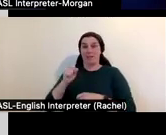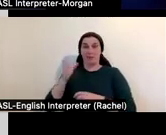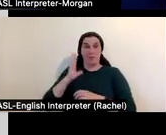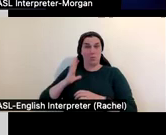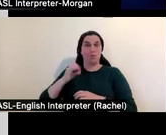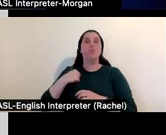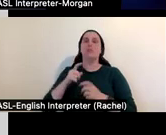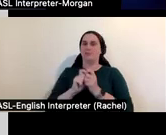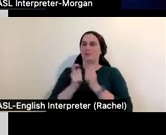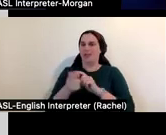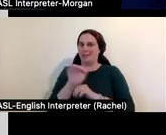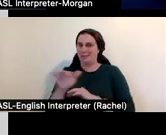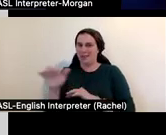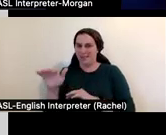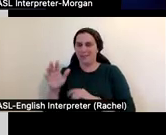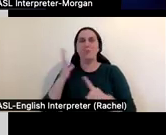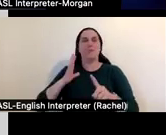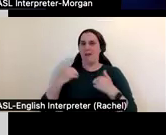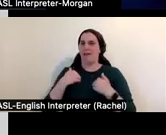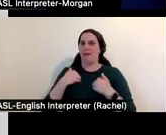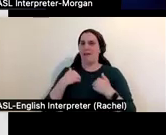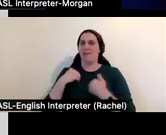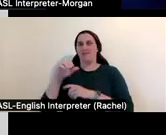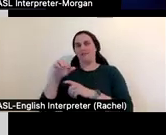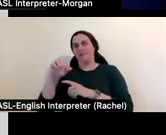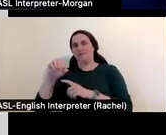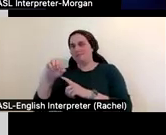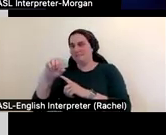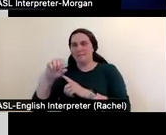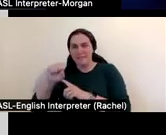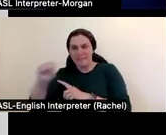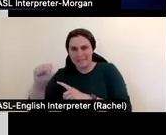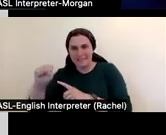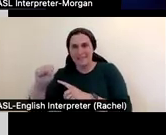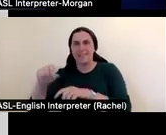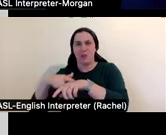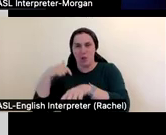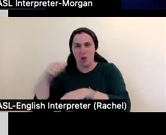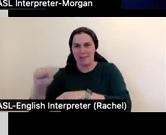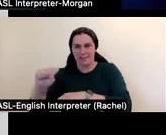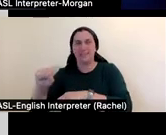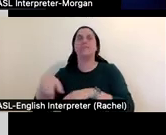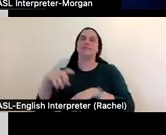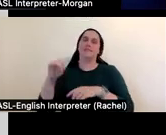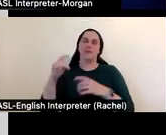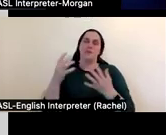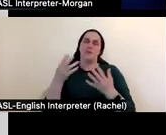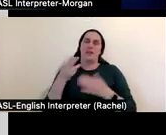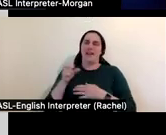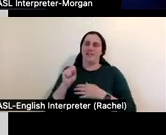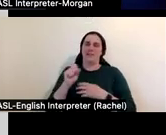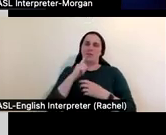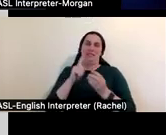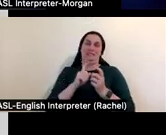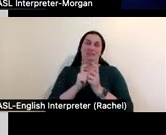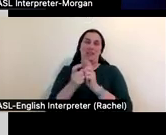S. And then they changed it. They made the rule with a long vowel in front of it. So a lot, depending on when people from Germany moved to the United